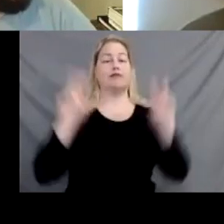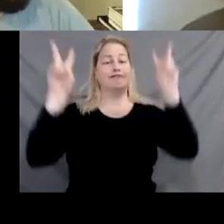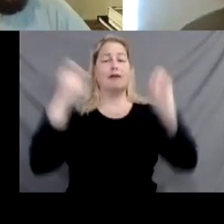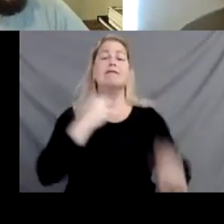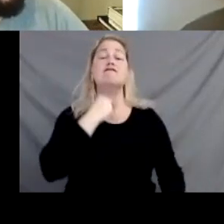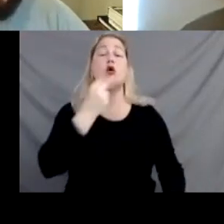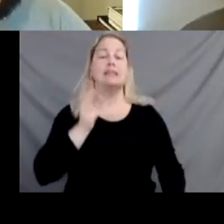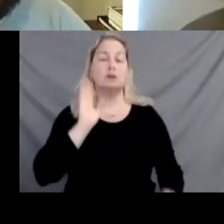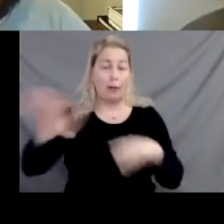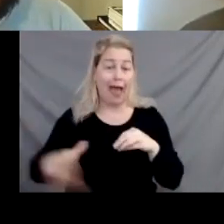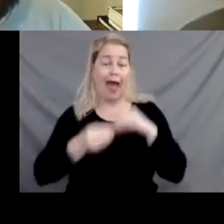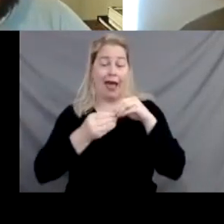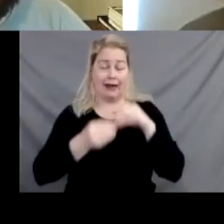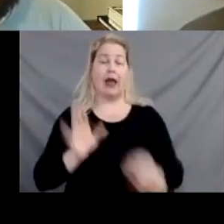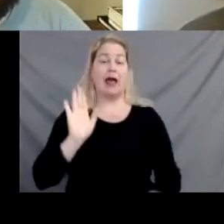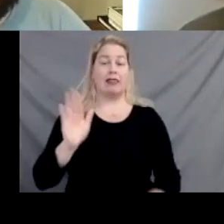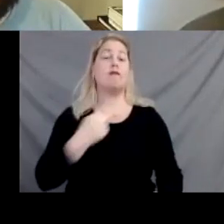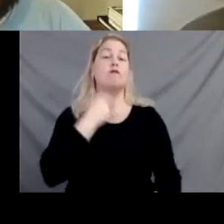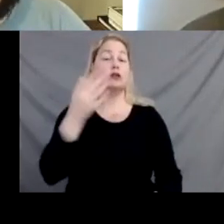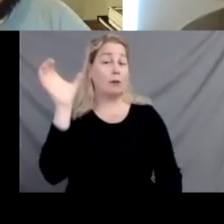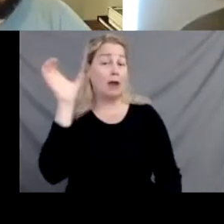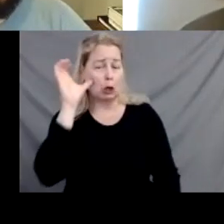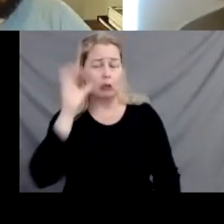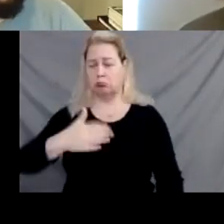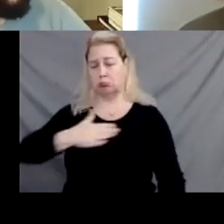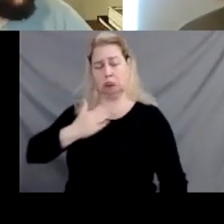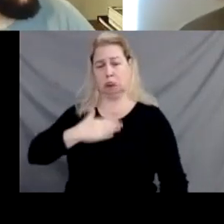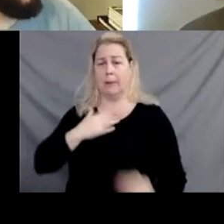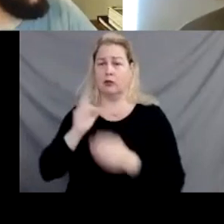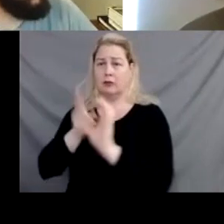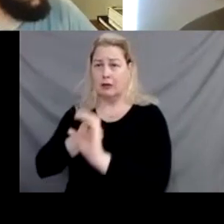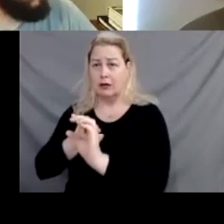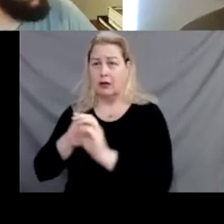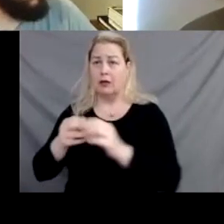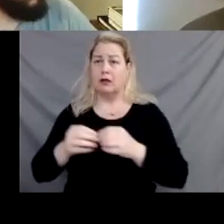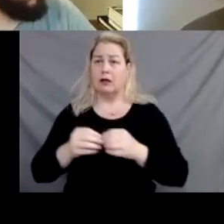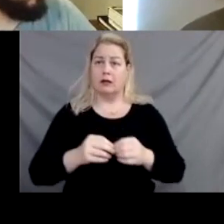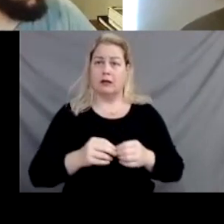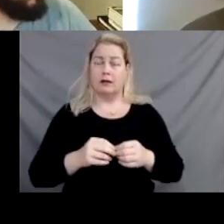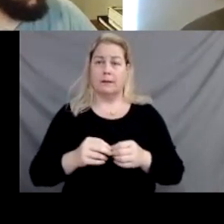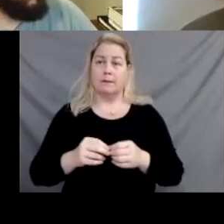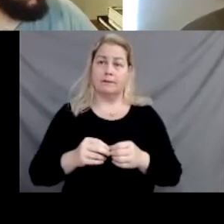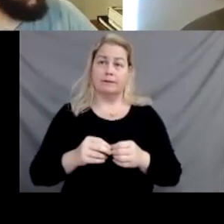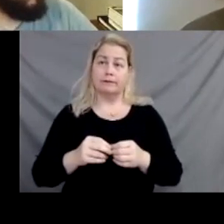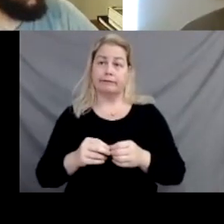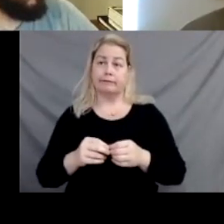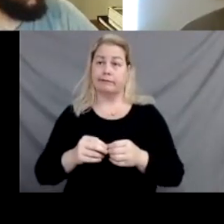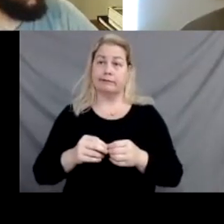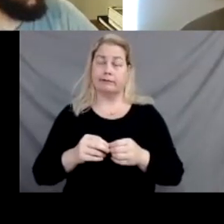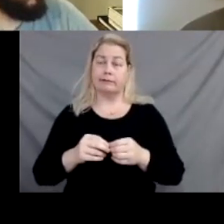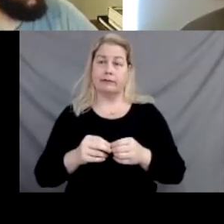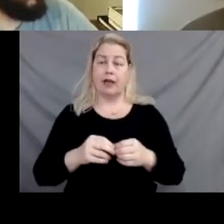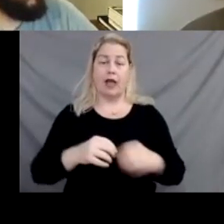listened to, I'm going to do it. So we can't make any more, the mayor said, we can't make any more promises here,